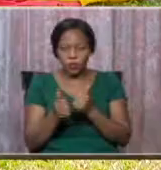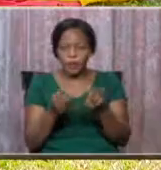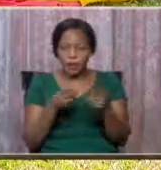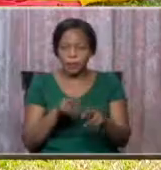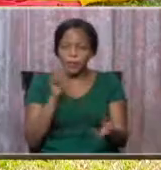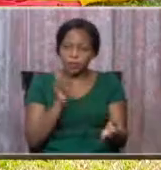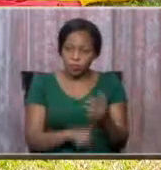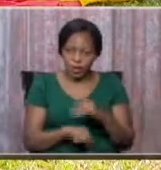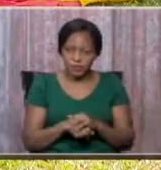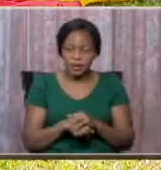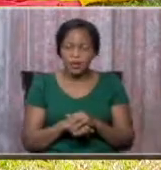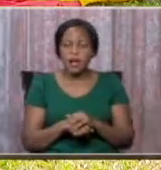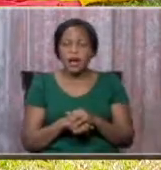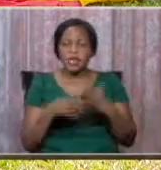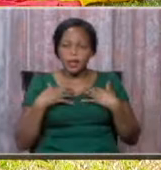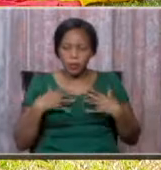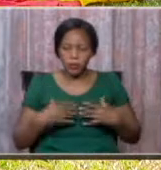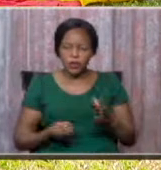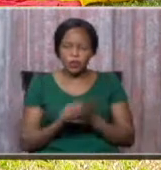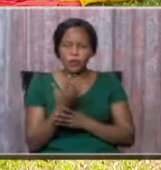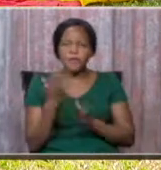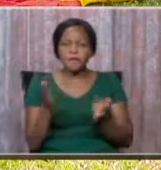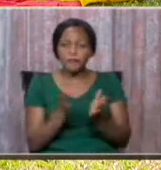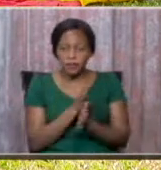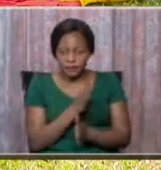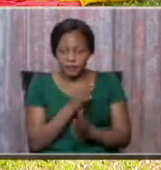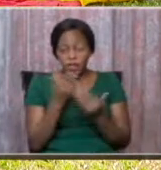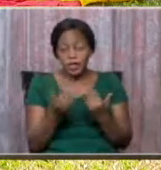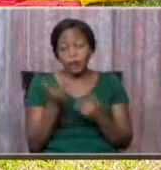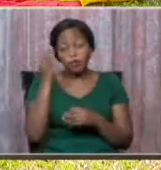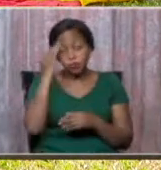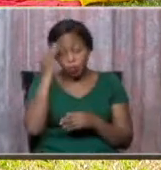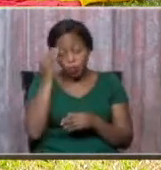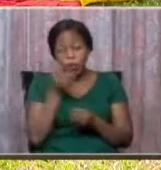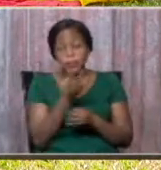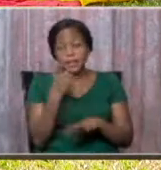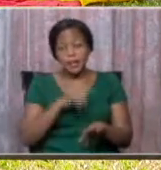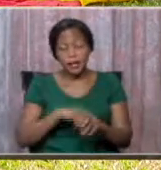You remember when you were around P7? All the girls were taller than you.